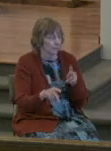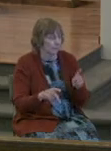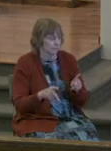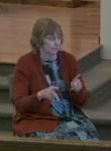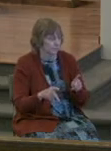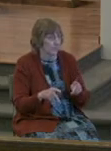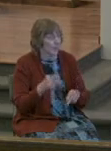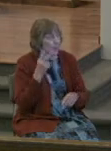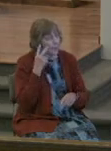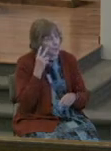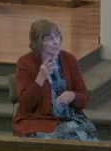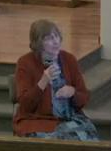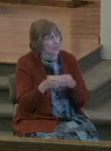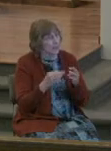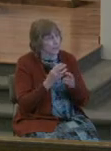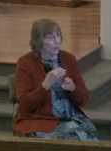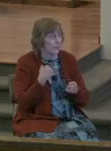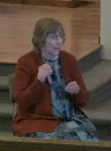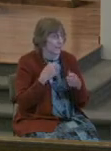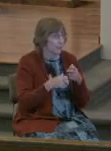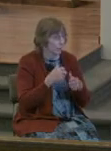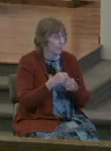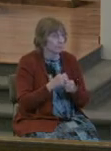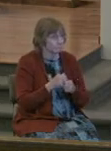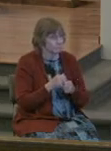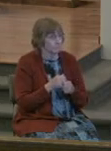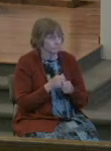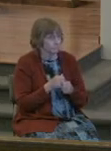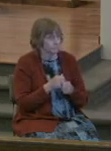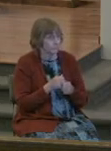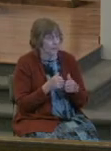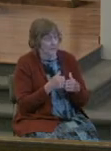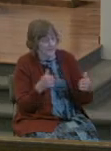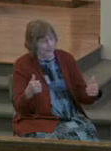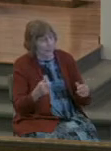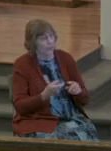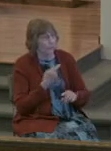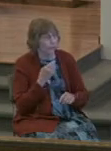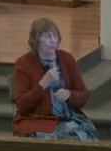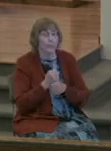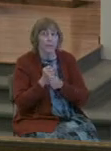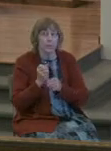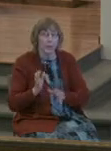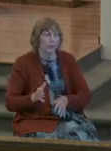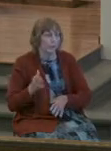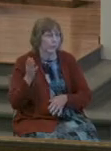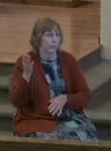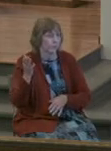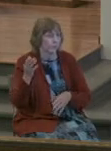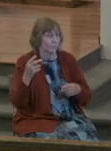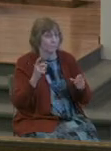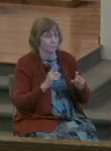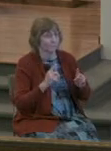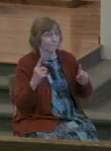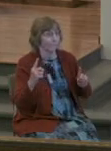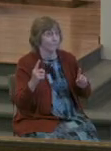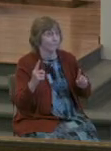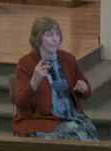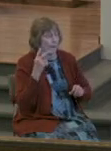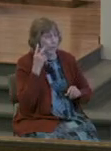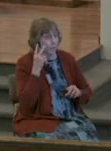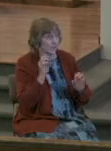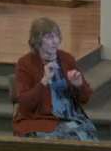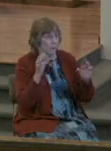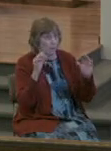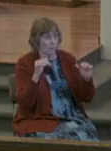we see that the world has a problem, and it's sin, separated from the Creator. We see despair and hopelessness